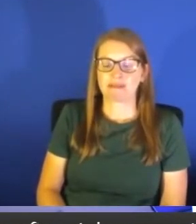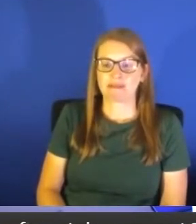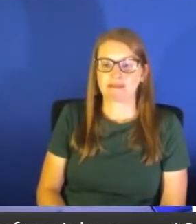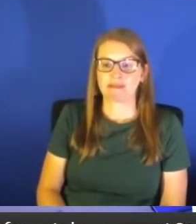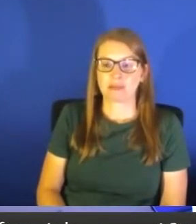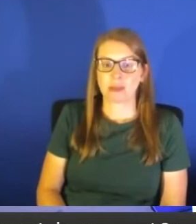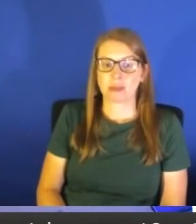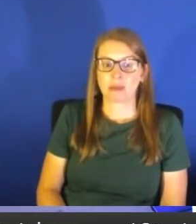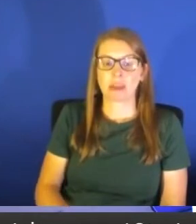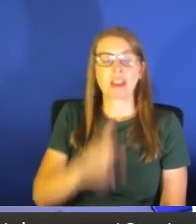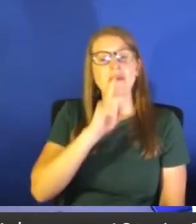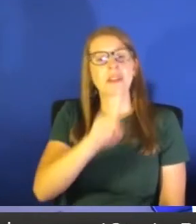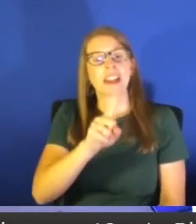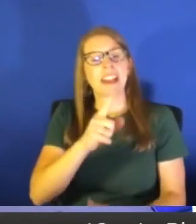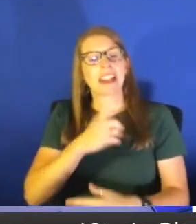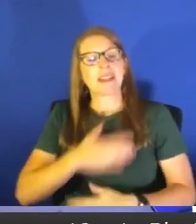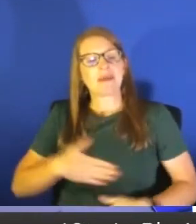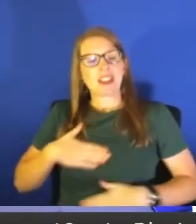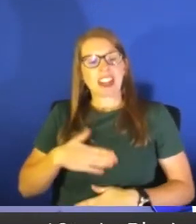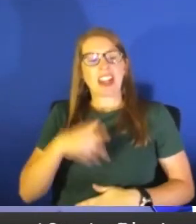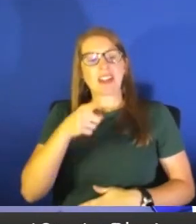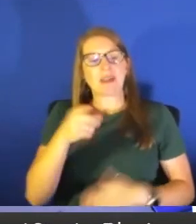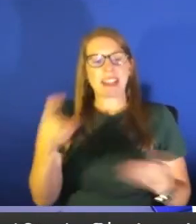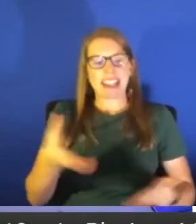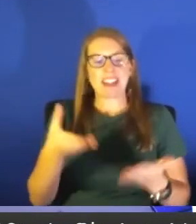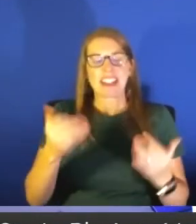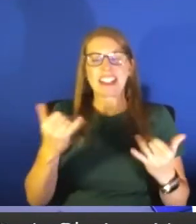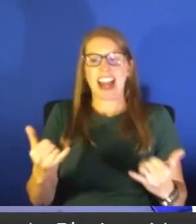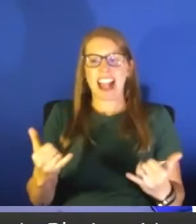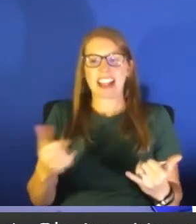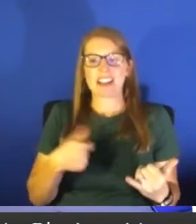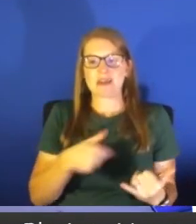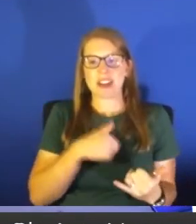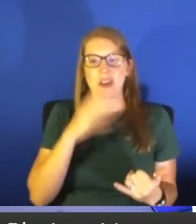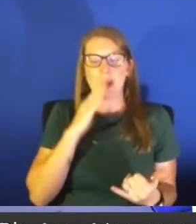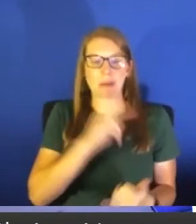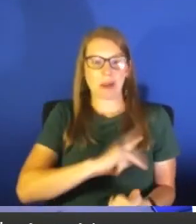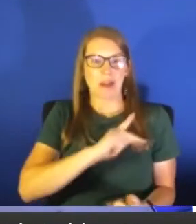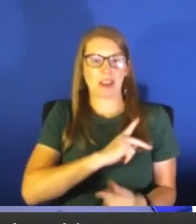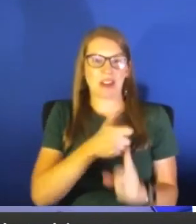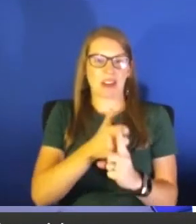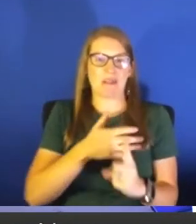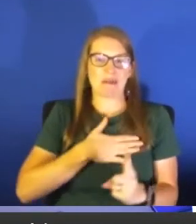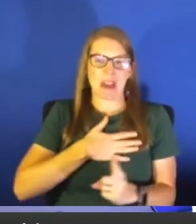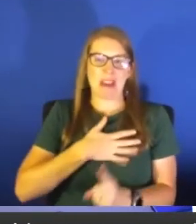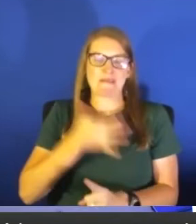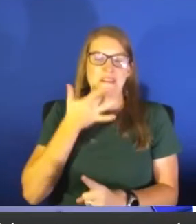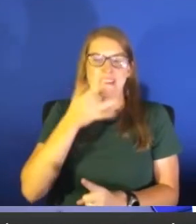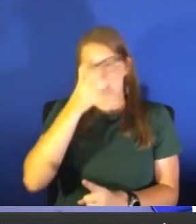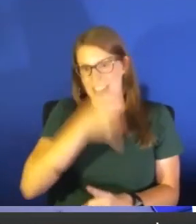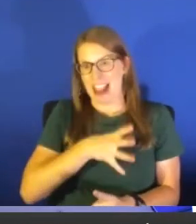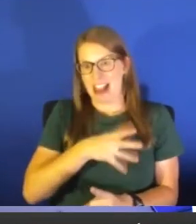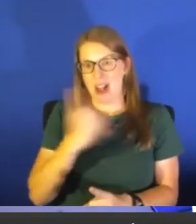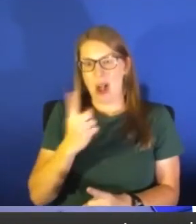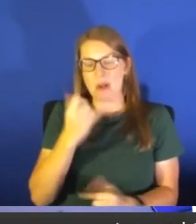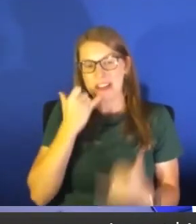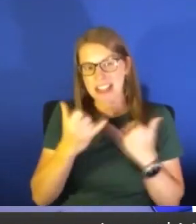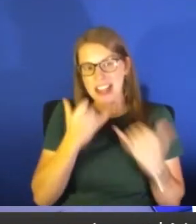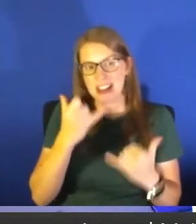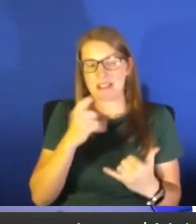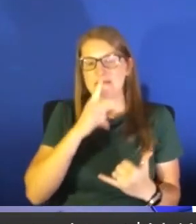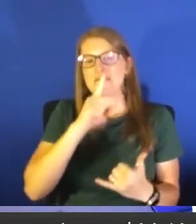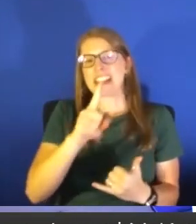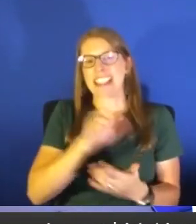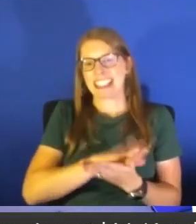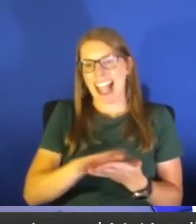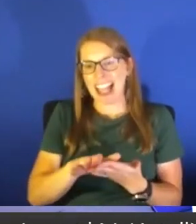I really appreciate Of you course. being here today. You Thank you know so that much. personally you're one of my favorite guys. You always take my phone calls, which is really, really nice. Thank What